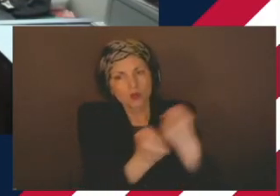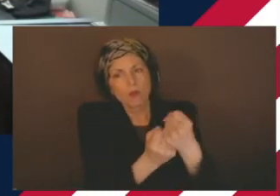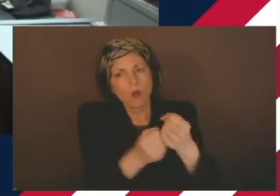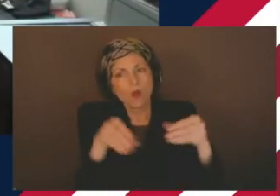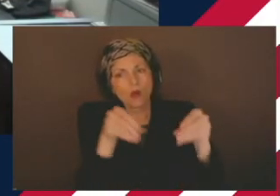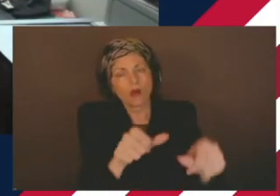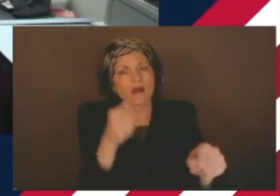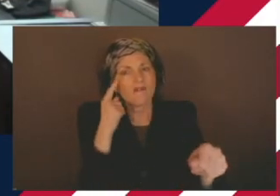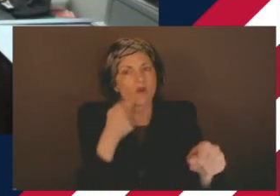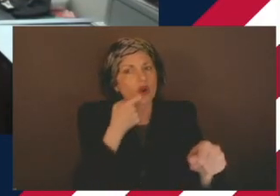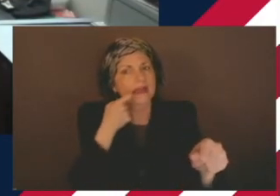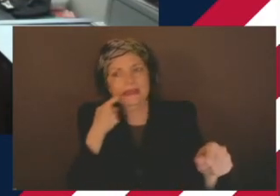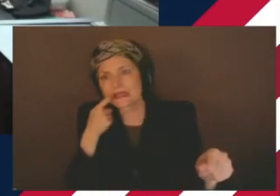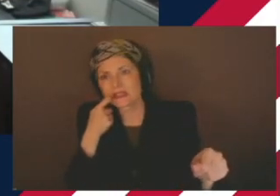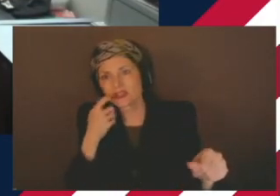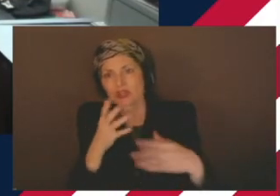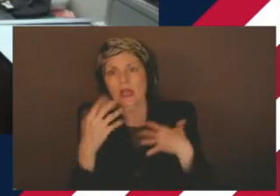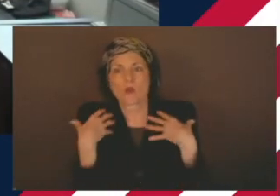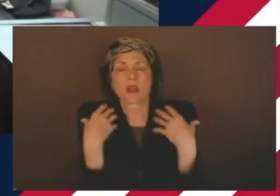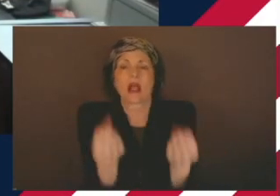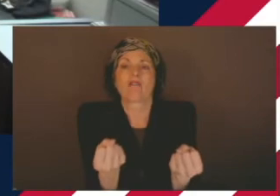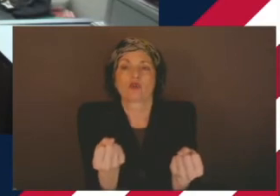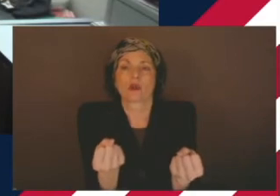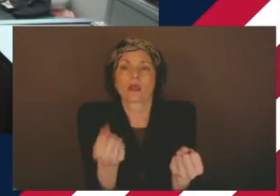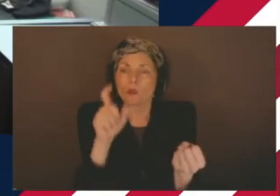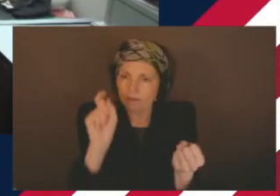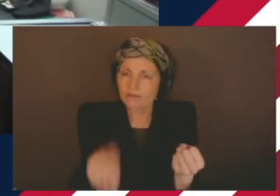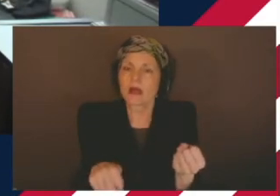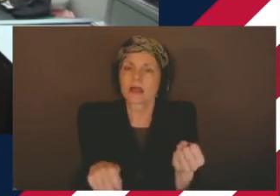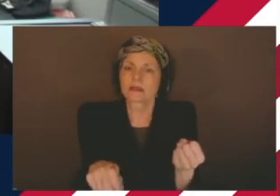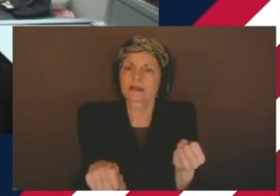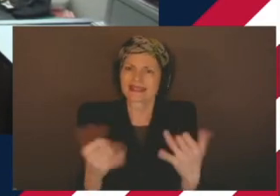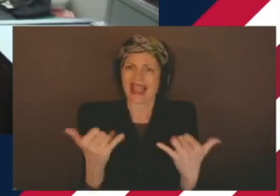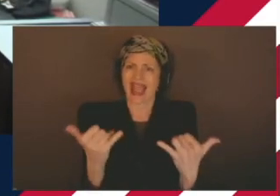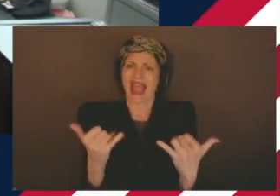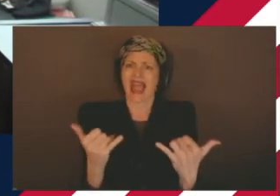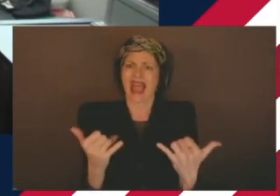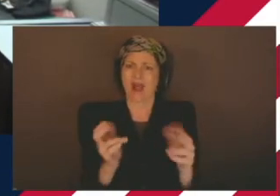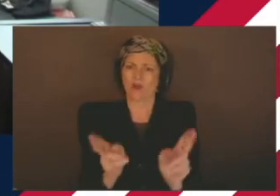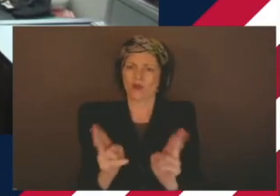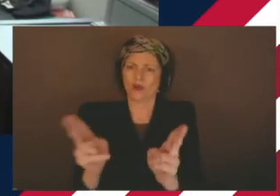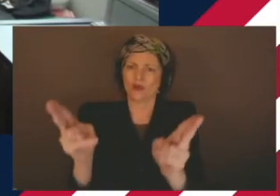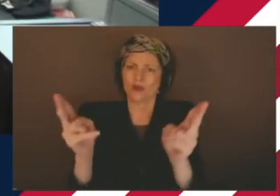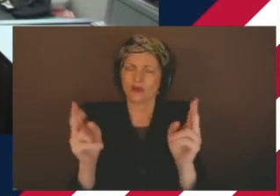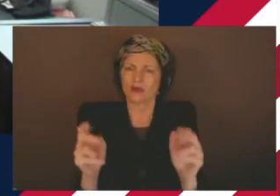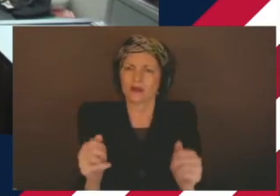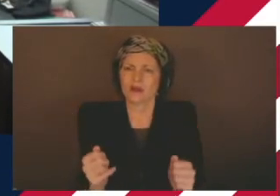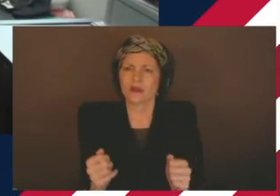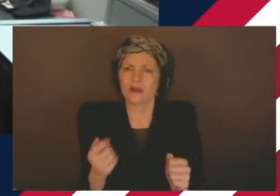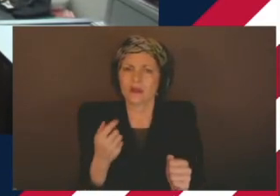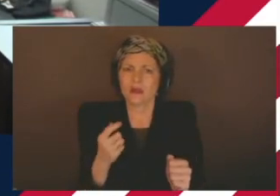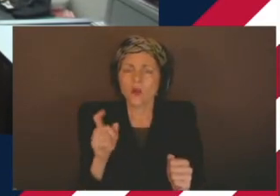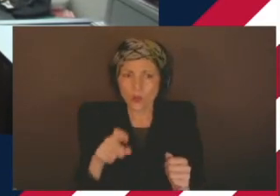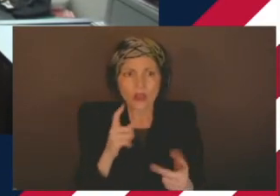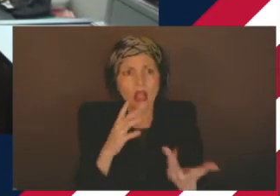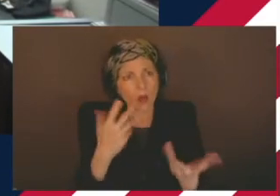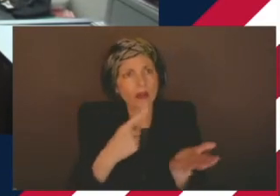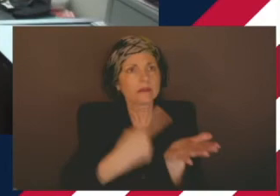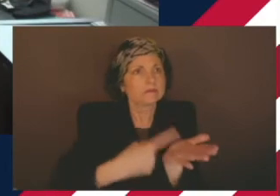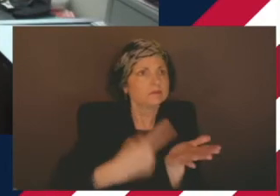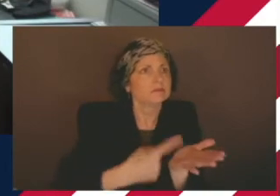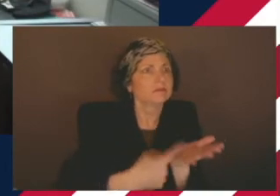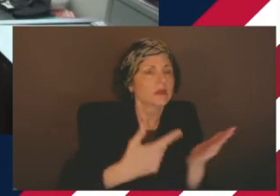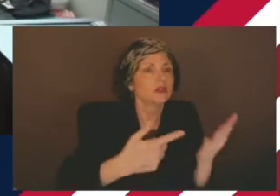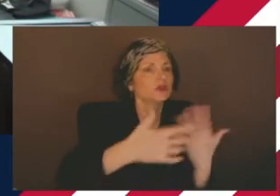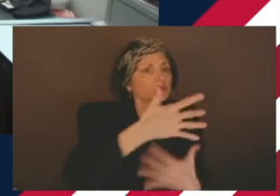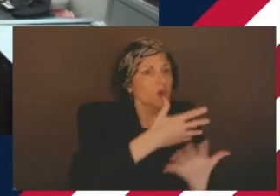this country, and we need it fast. Our party's platform must address the many social determinants of health that ultimately lead